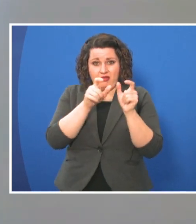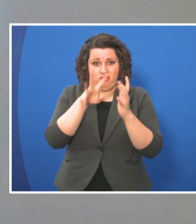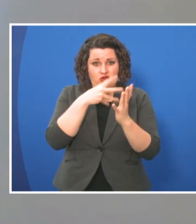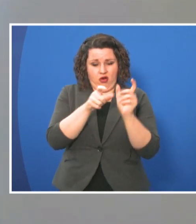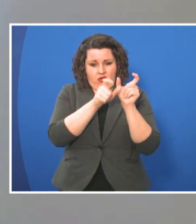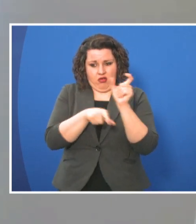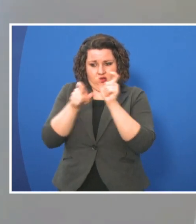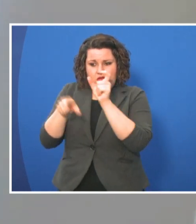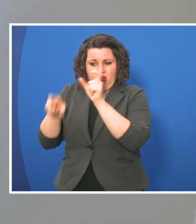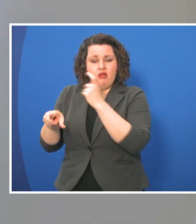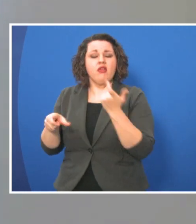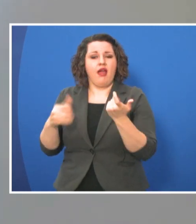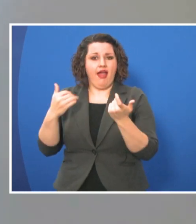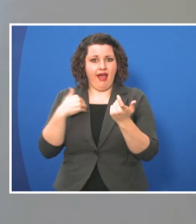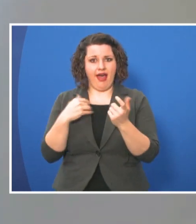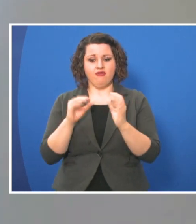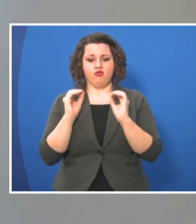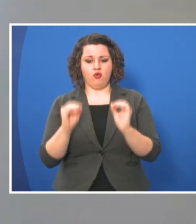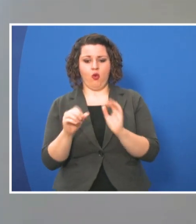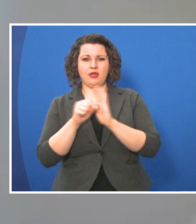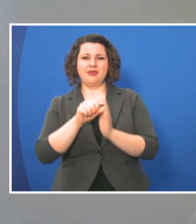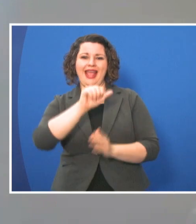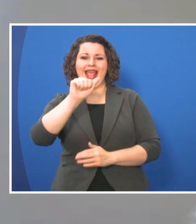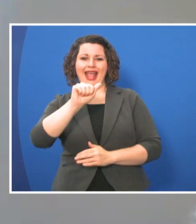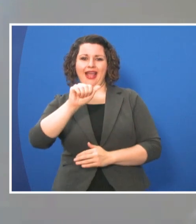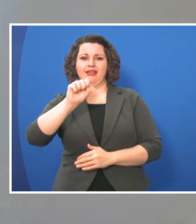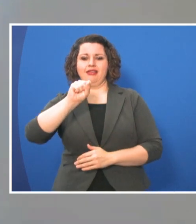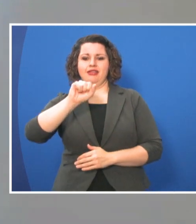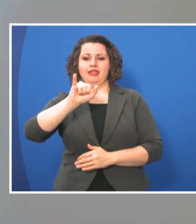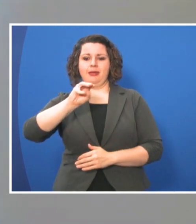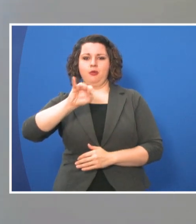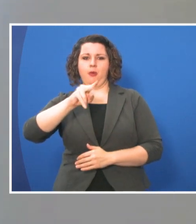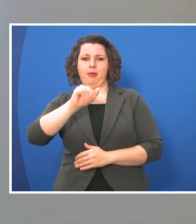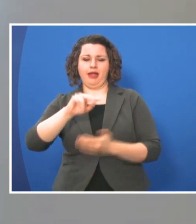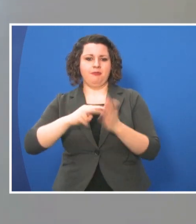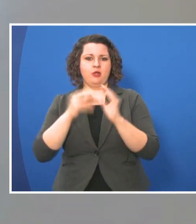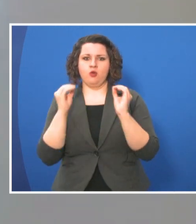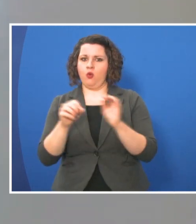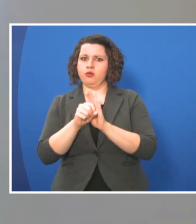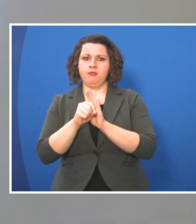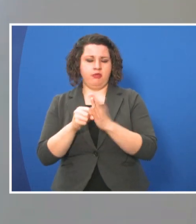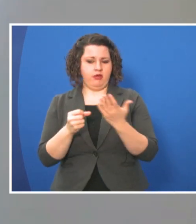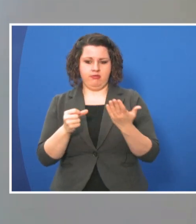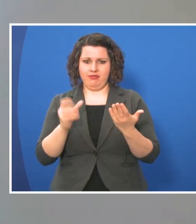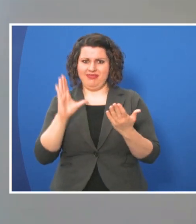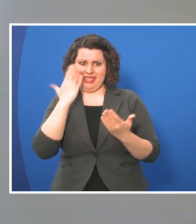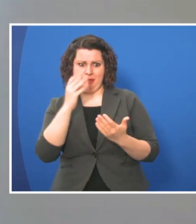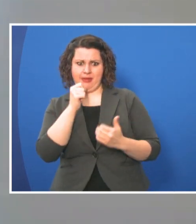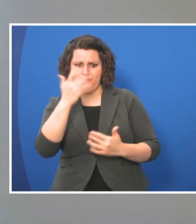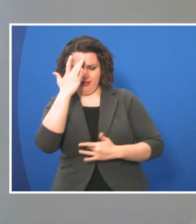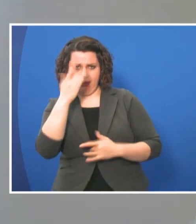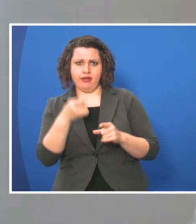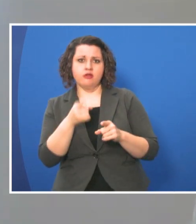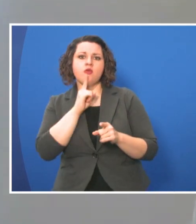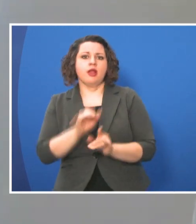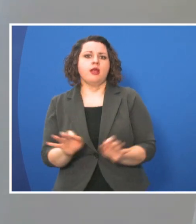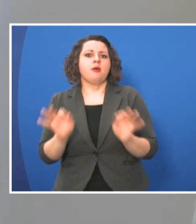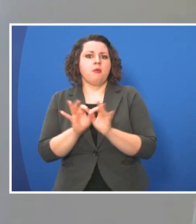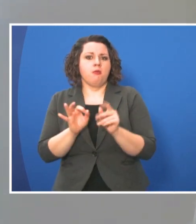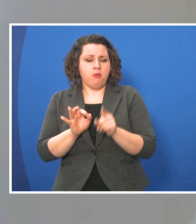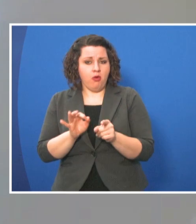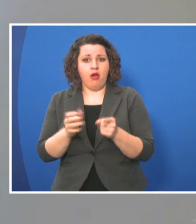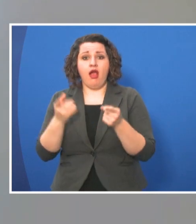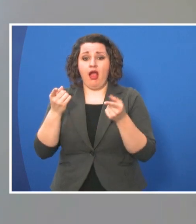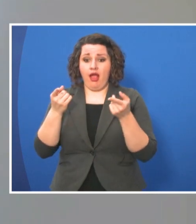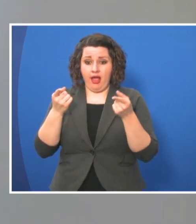our case report page on the coronavirus webpage. And you're right, that's an important piece of understanding, not just when somebody